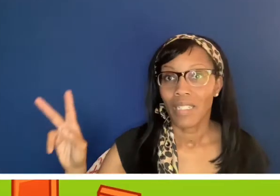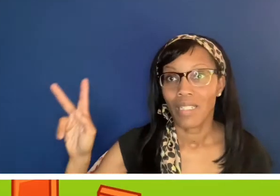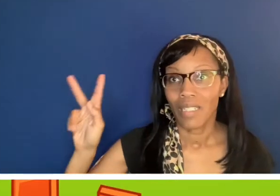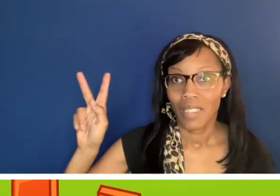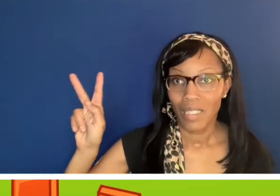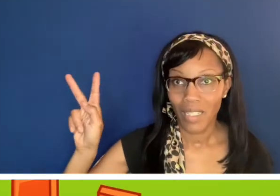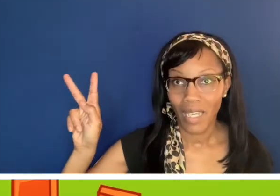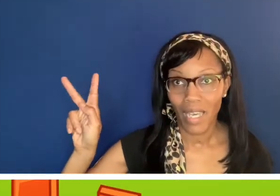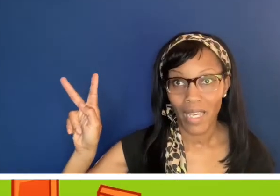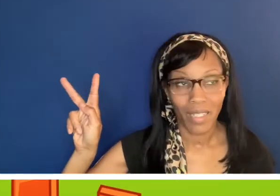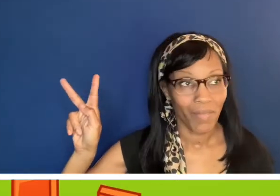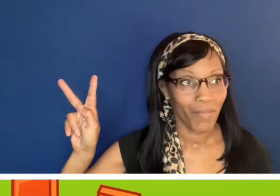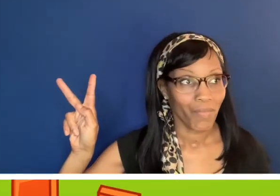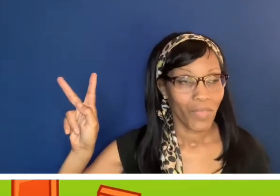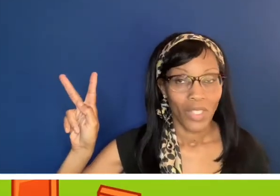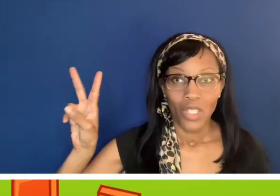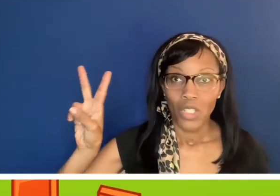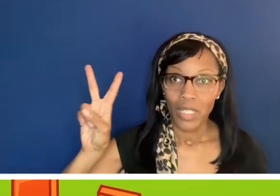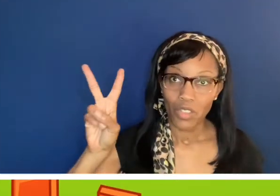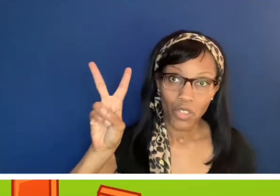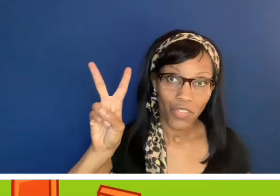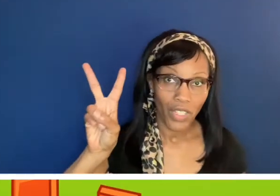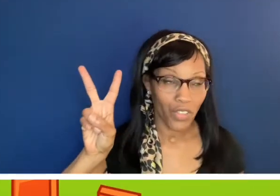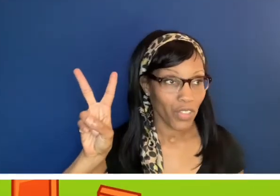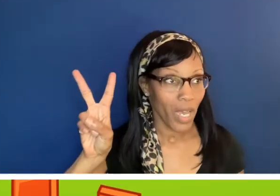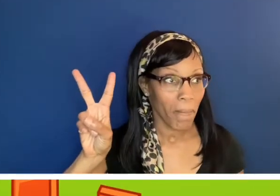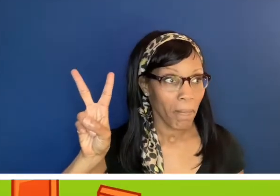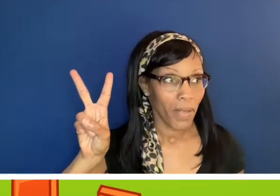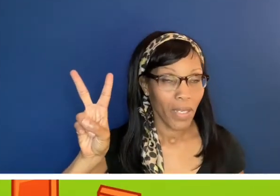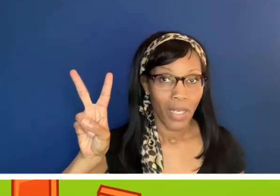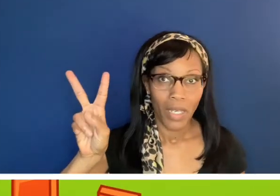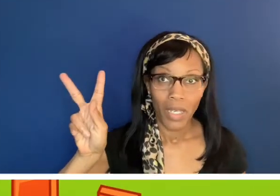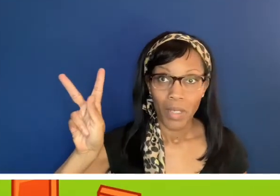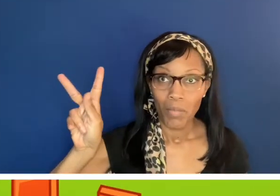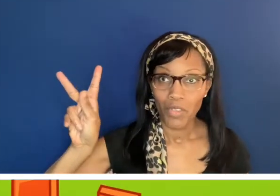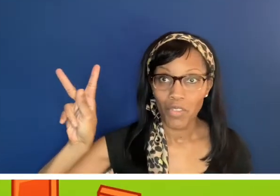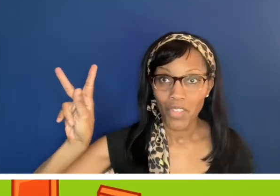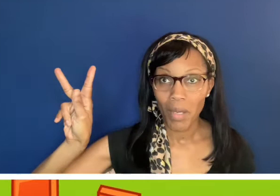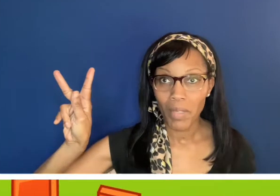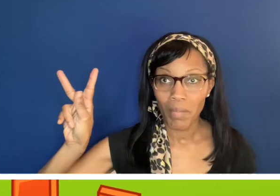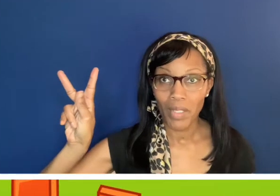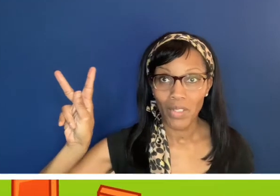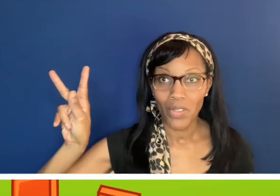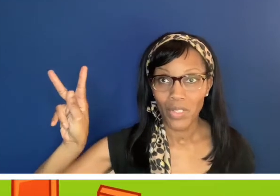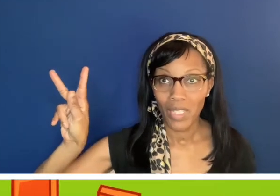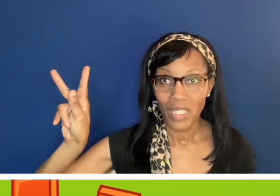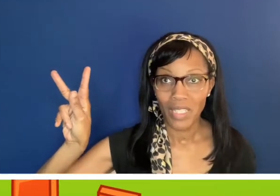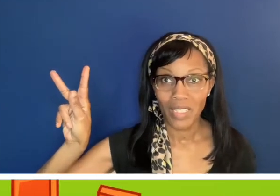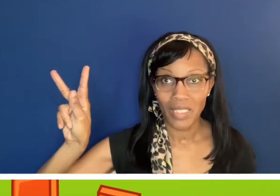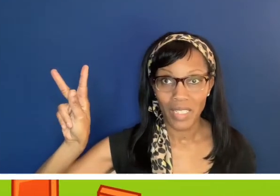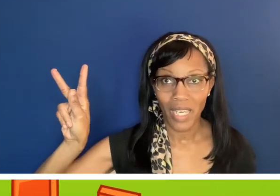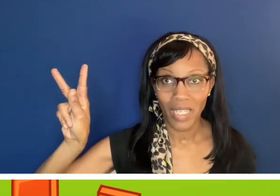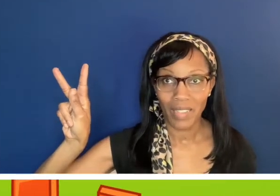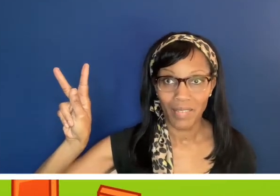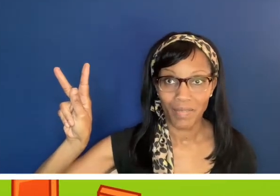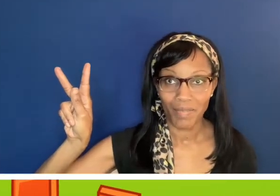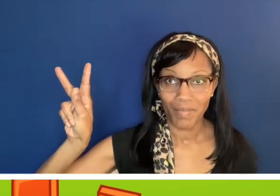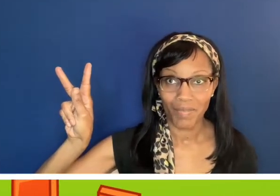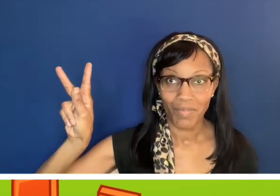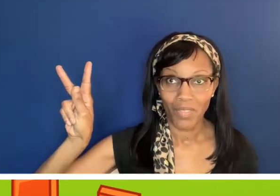it. K. Hit 2 fingers up. Put your thumb in the middle. This is